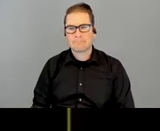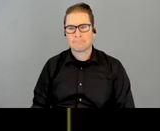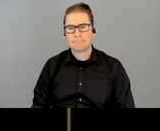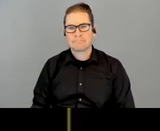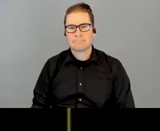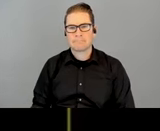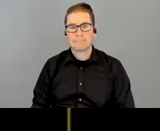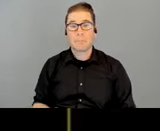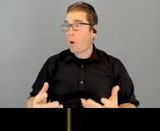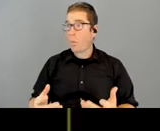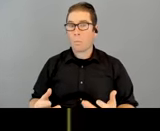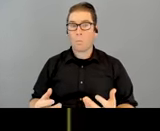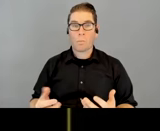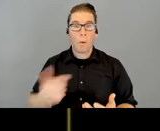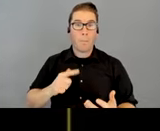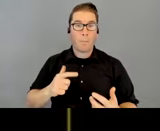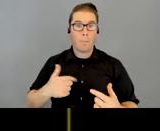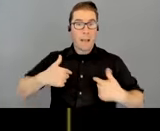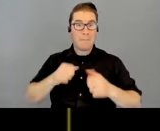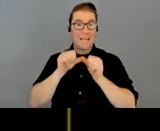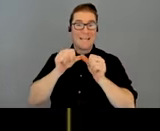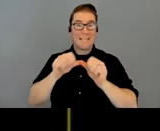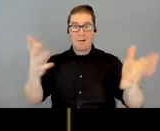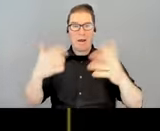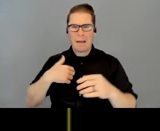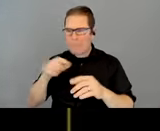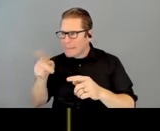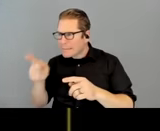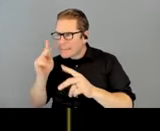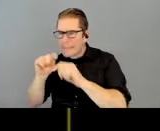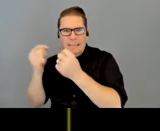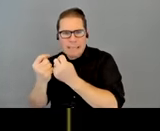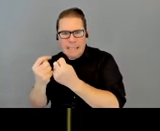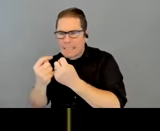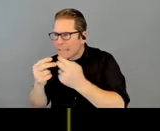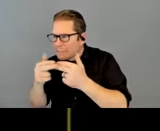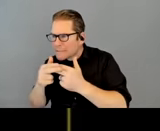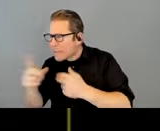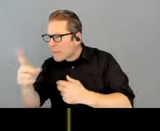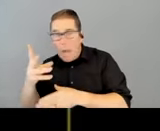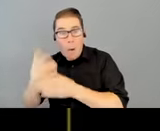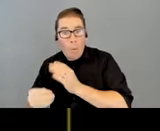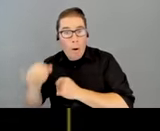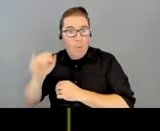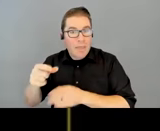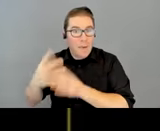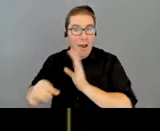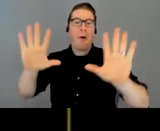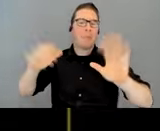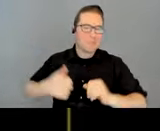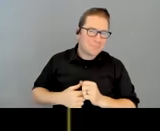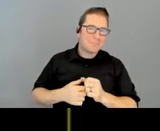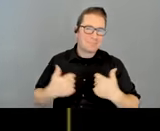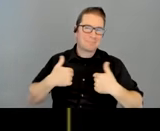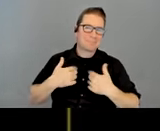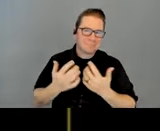Oh, I guess that's me again. I'm looking in the team site and there was a slide in between, but it looks like we blanked that one out.